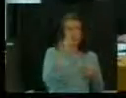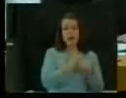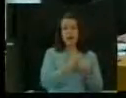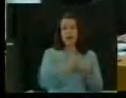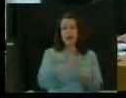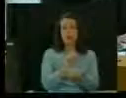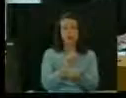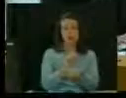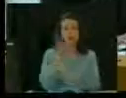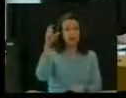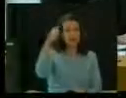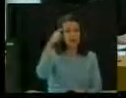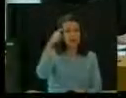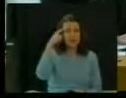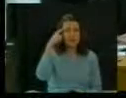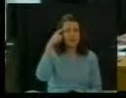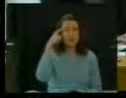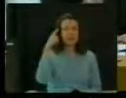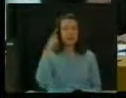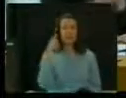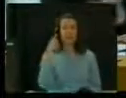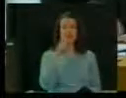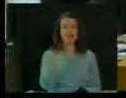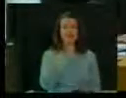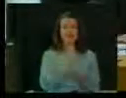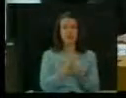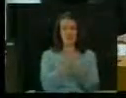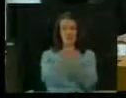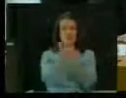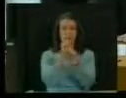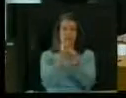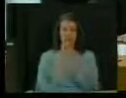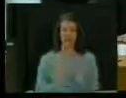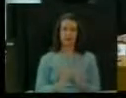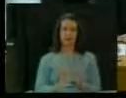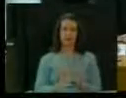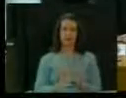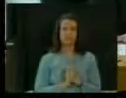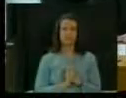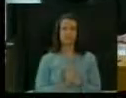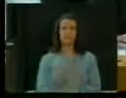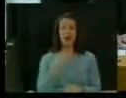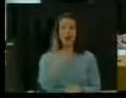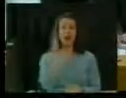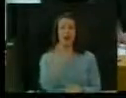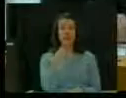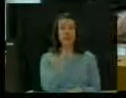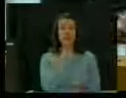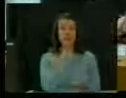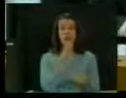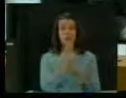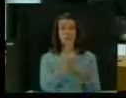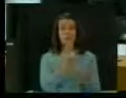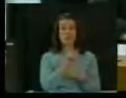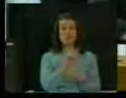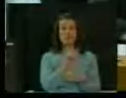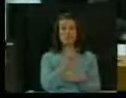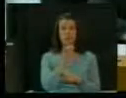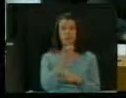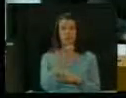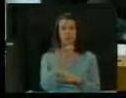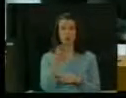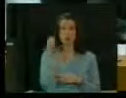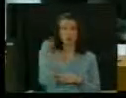official to every employee who is affected by this. I will say that I've talked with David Connor, who is the head of